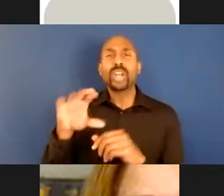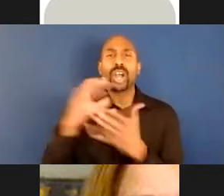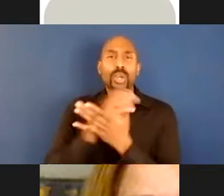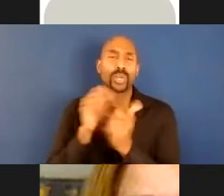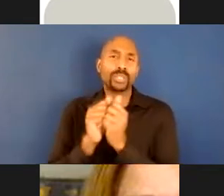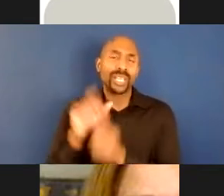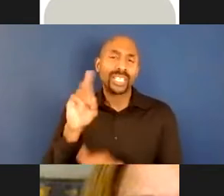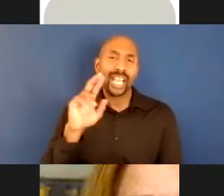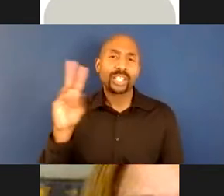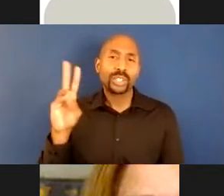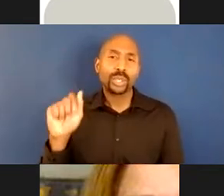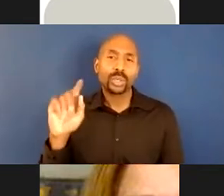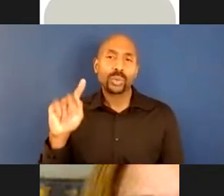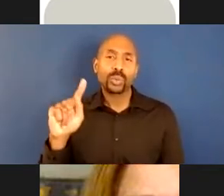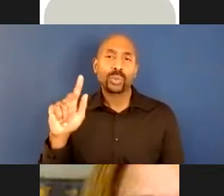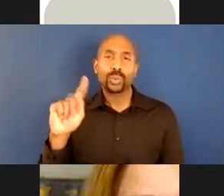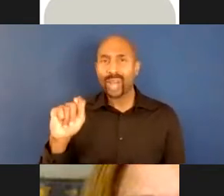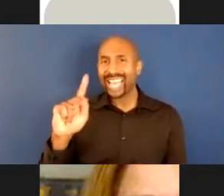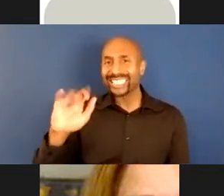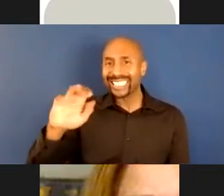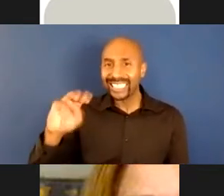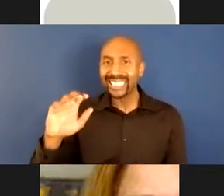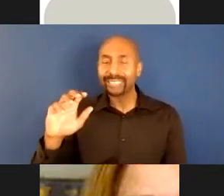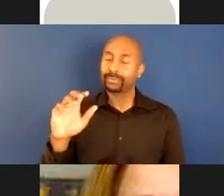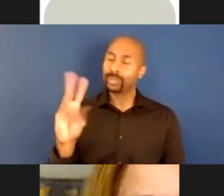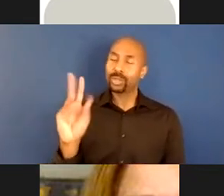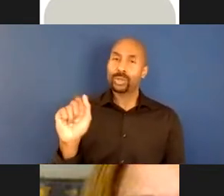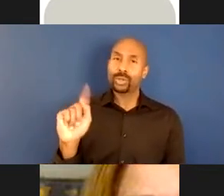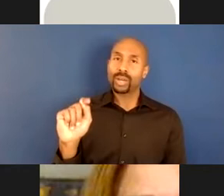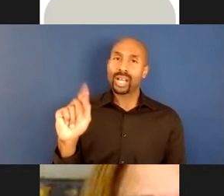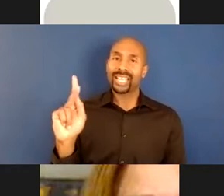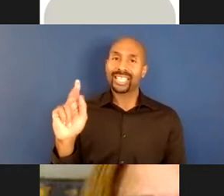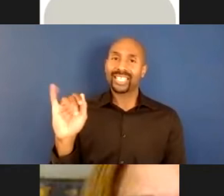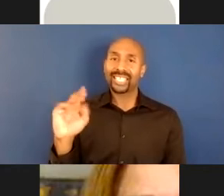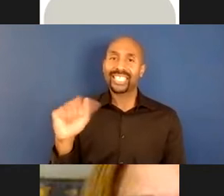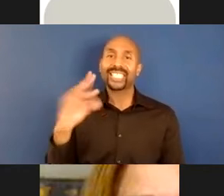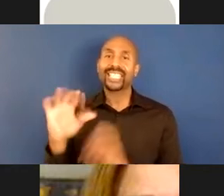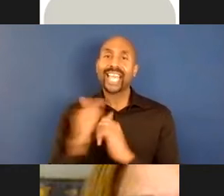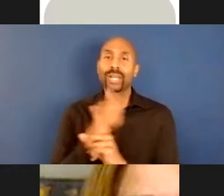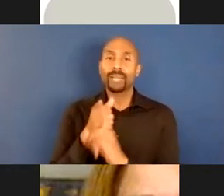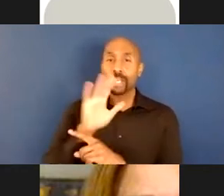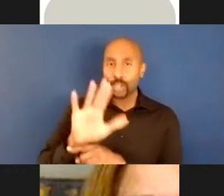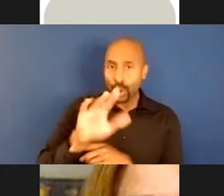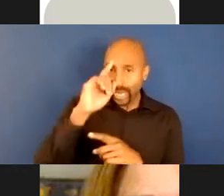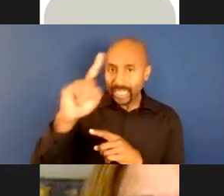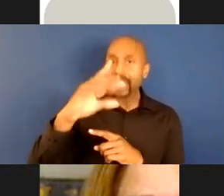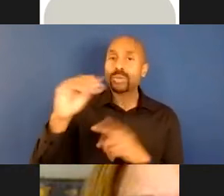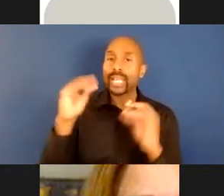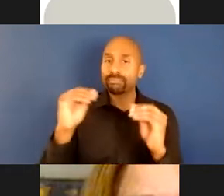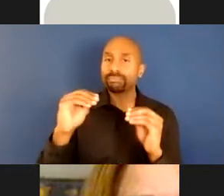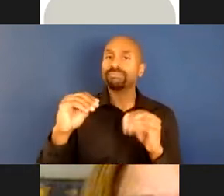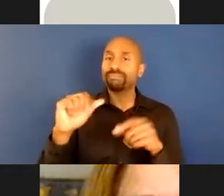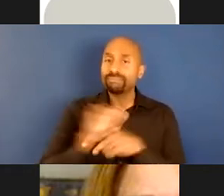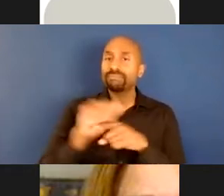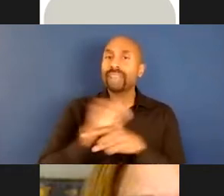but others, with the burgeoning anti-racist research and policy center at AU, and AU's commitment to diversity, which you brought out,